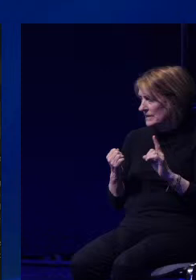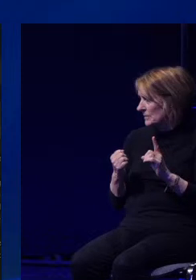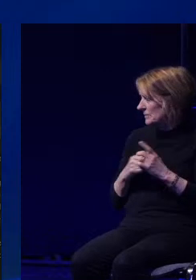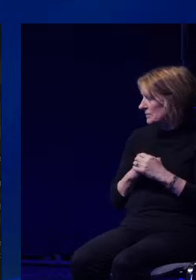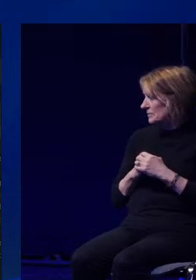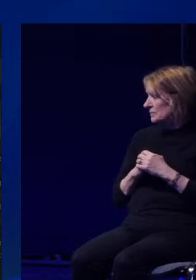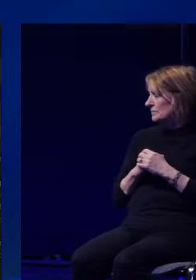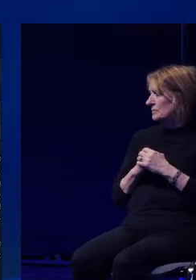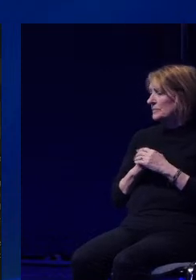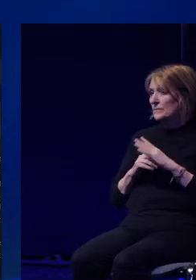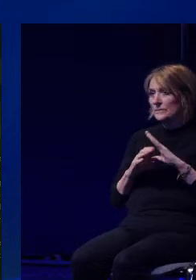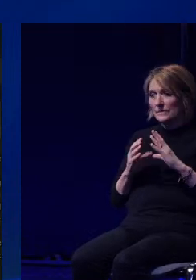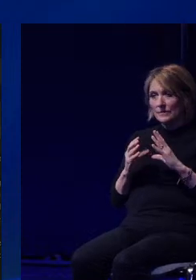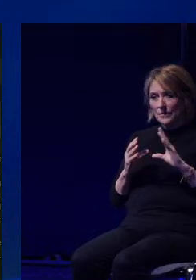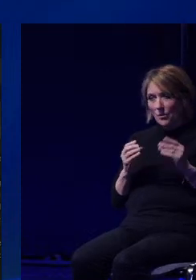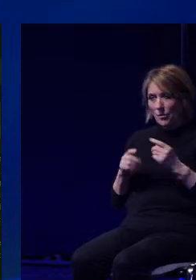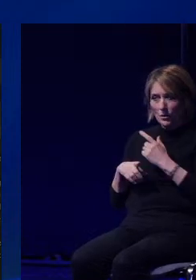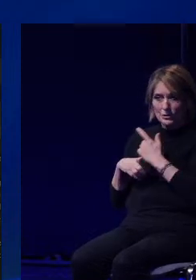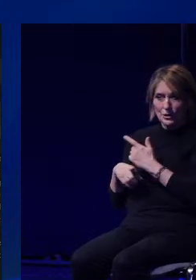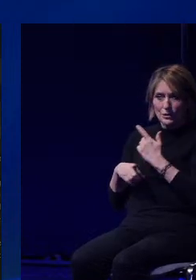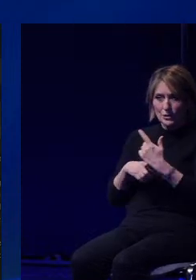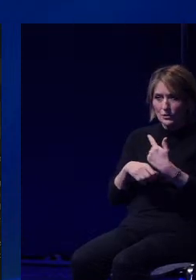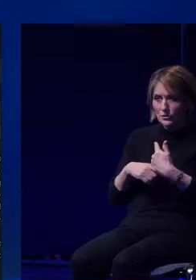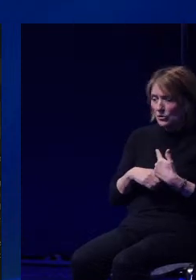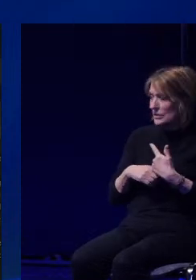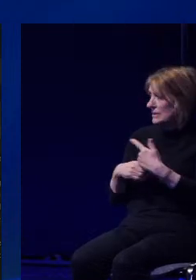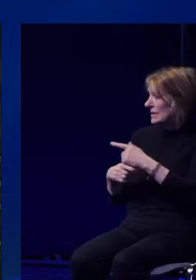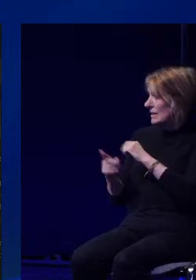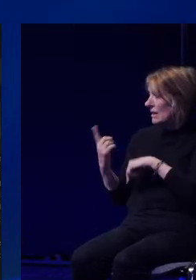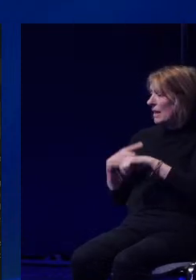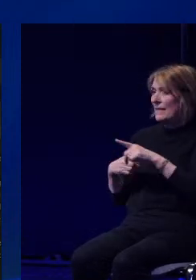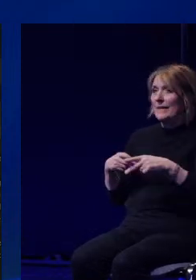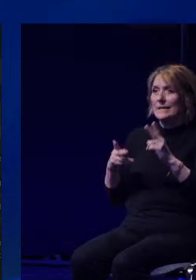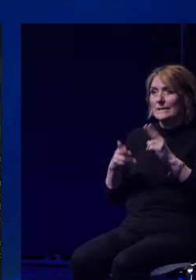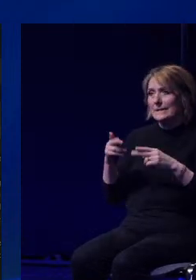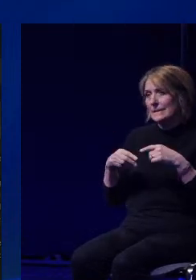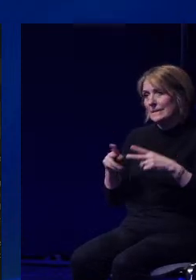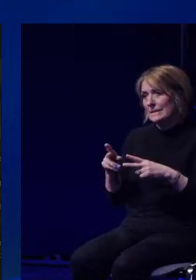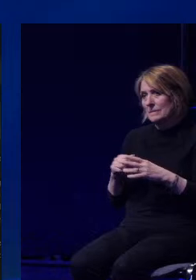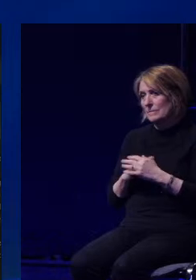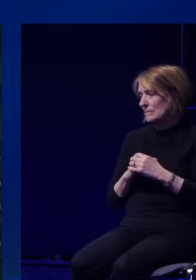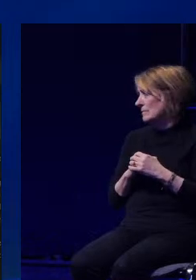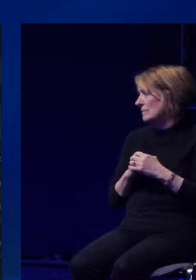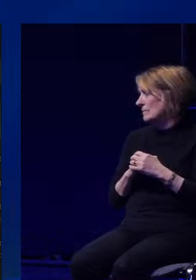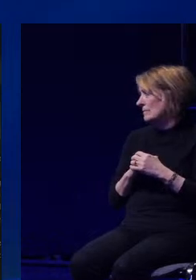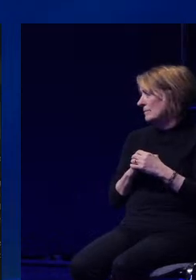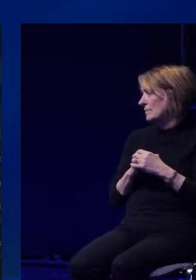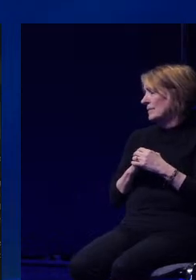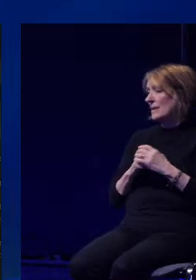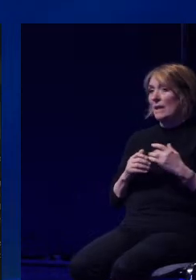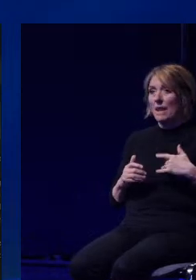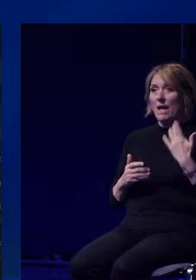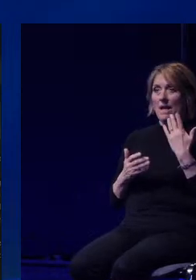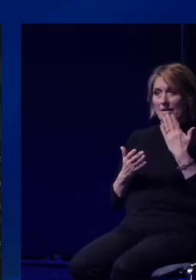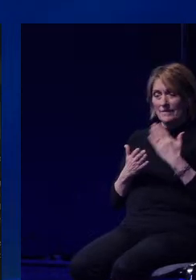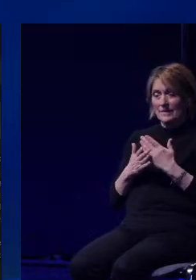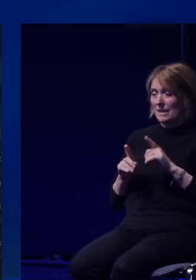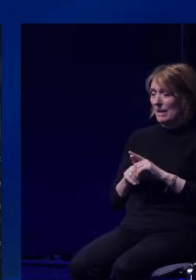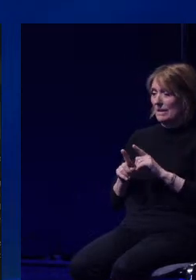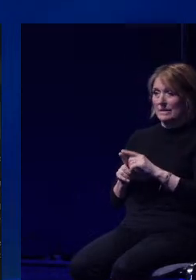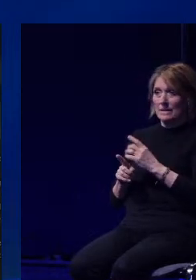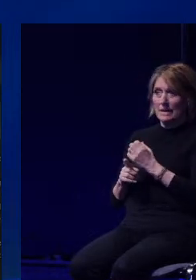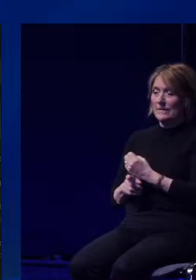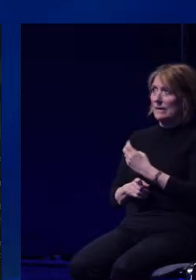have all these shots in an editing system live, right? So it's like having 2, 4, 6,